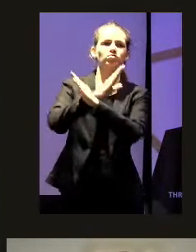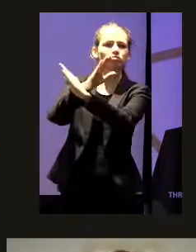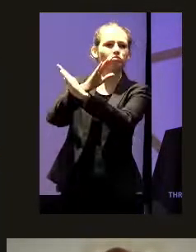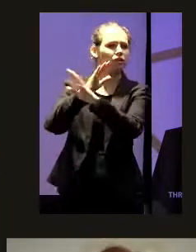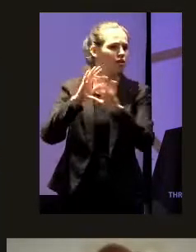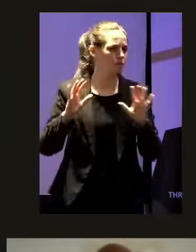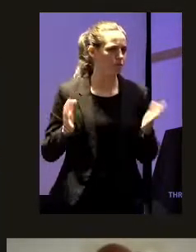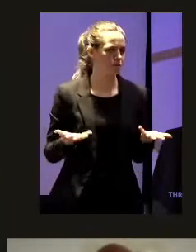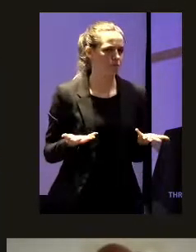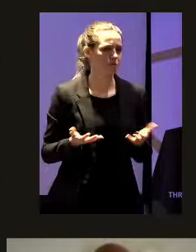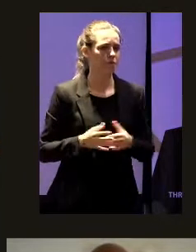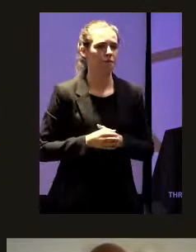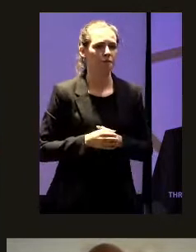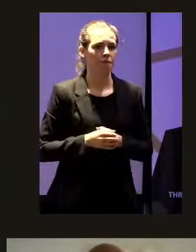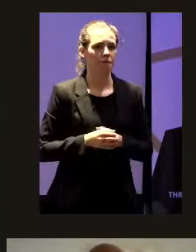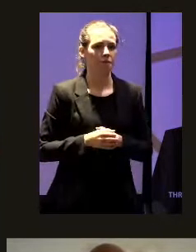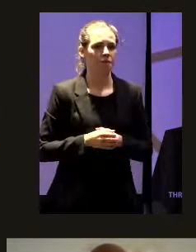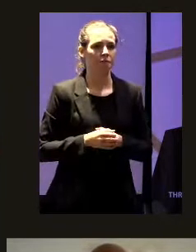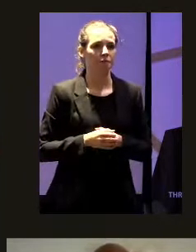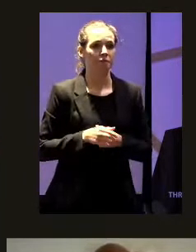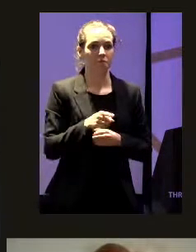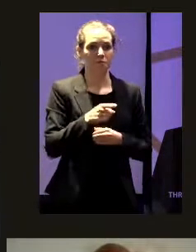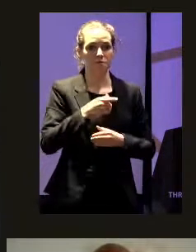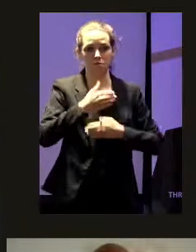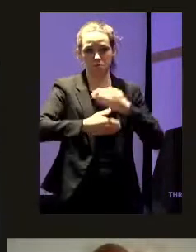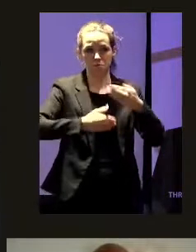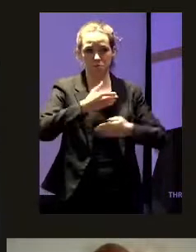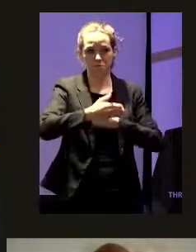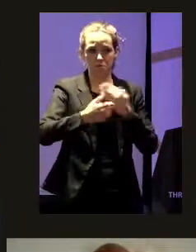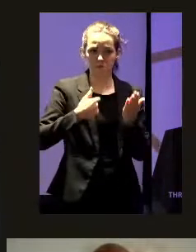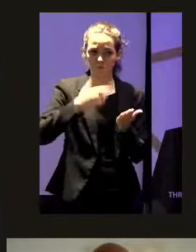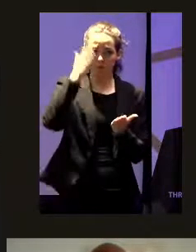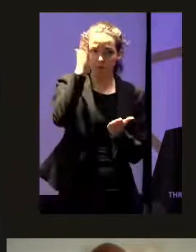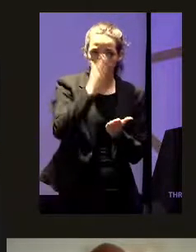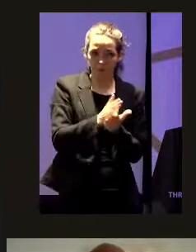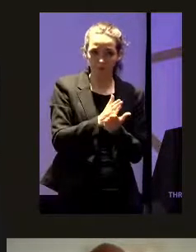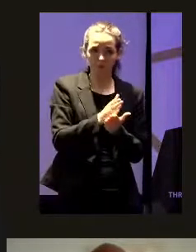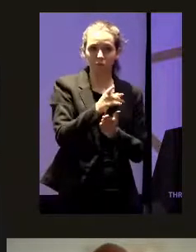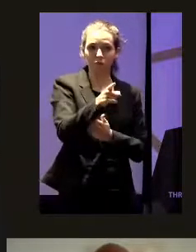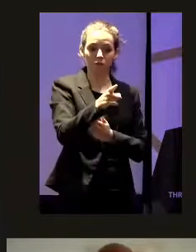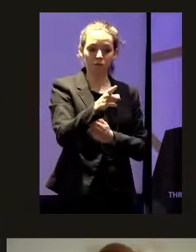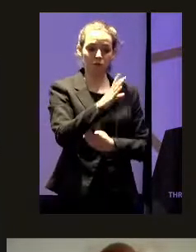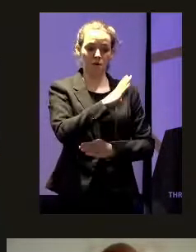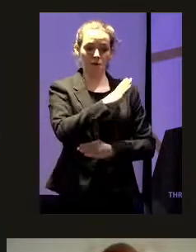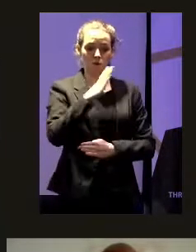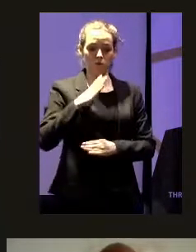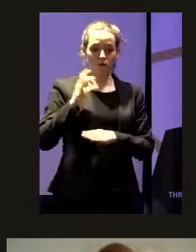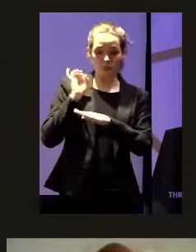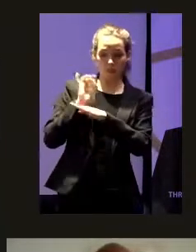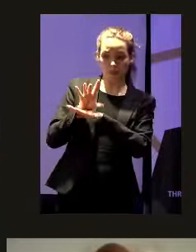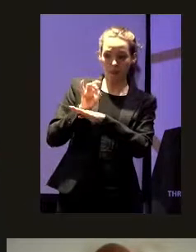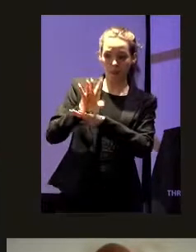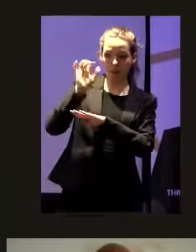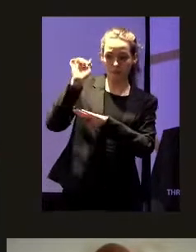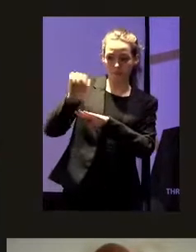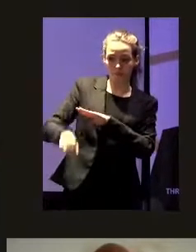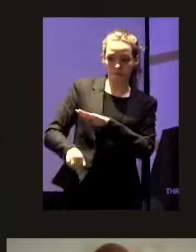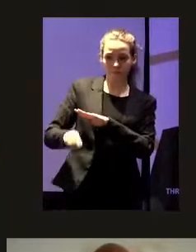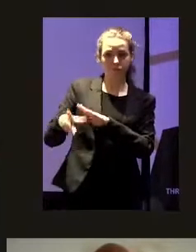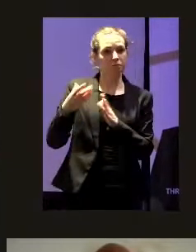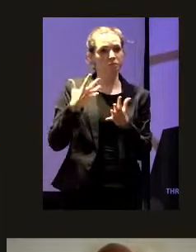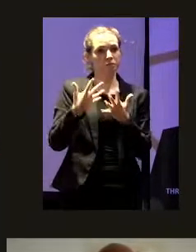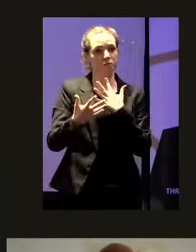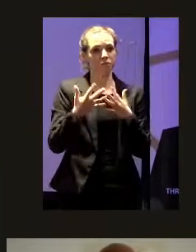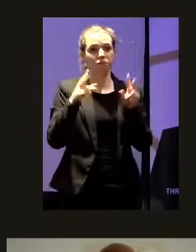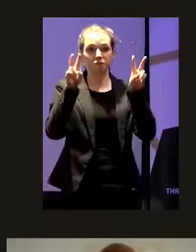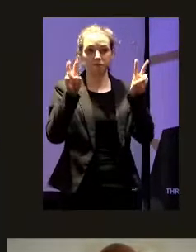So we also, I think, in the process of ensuring that we advise council properly, we deal with issues that relate